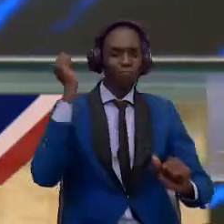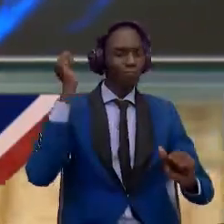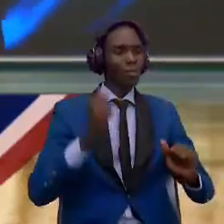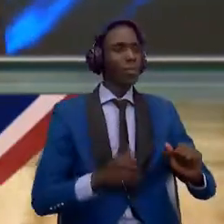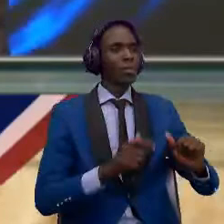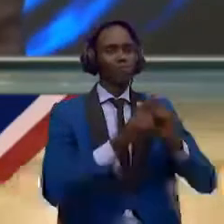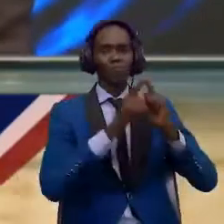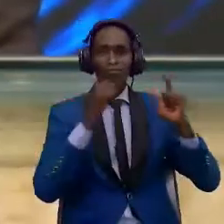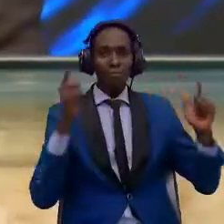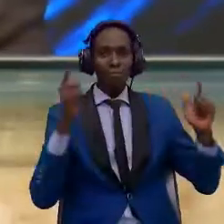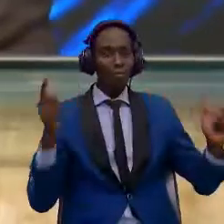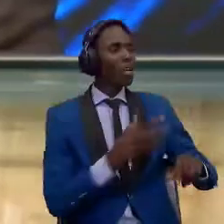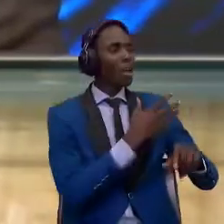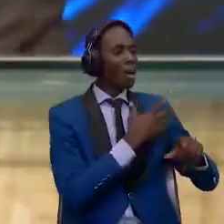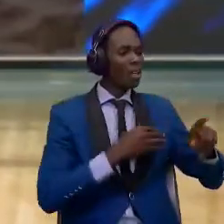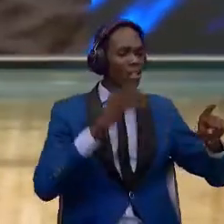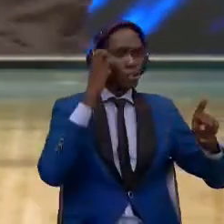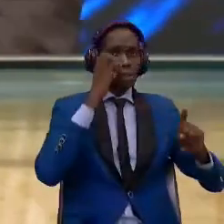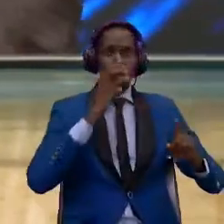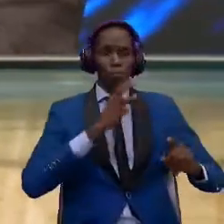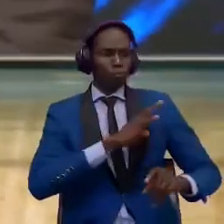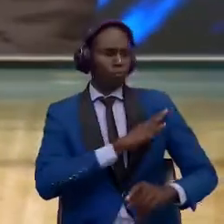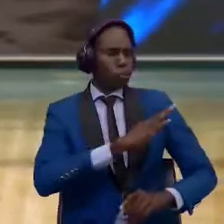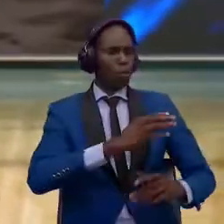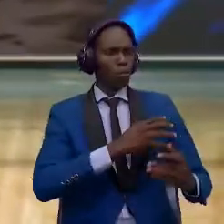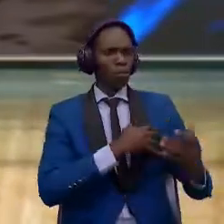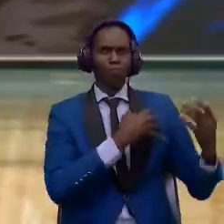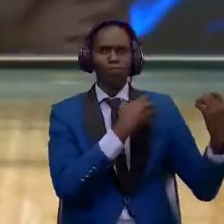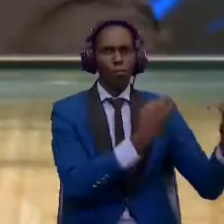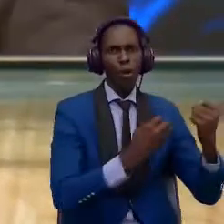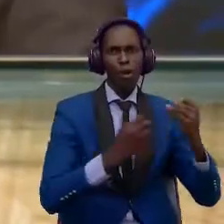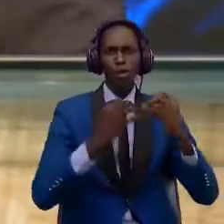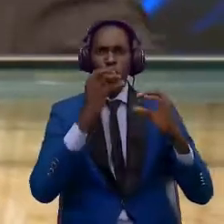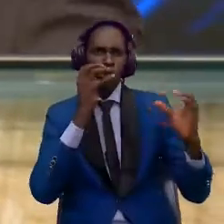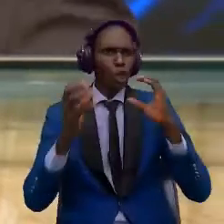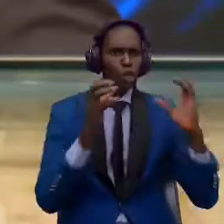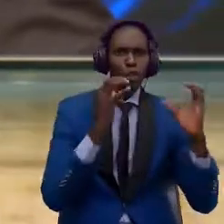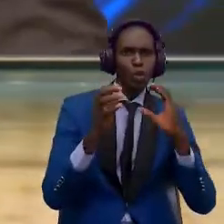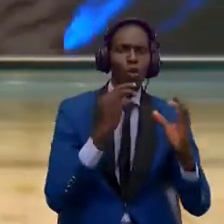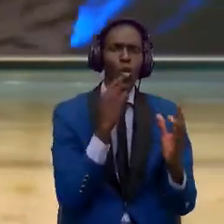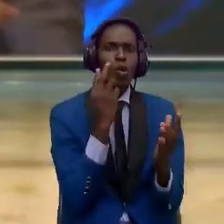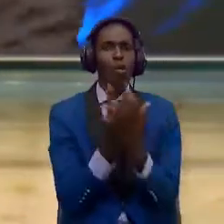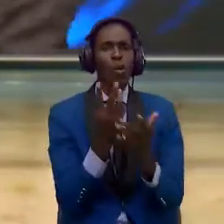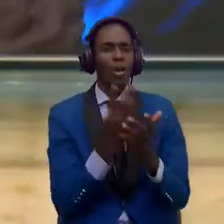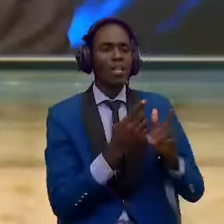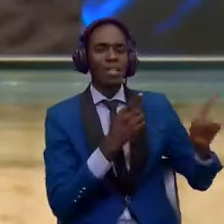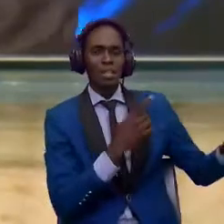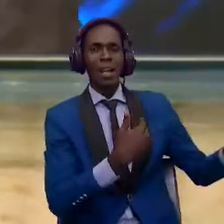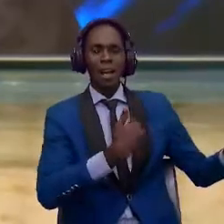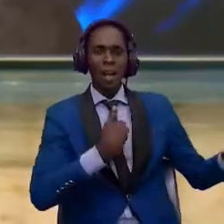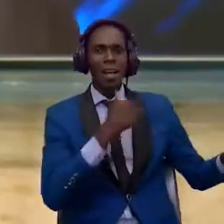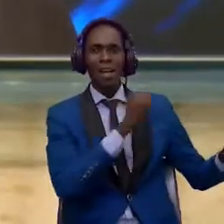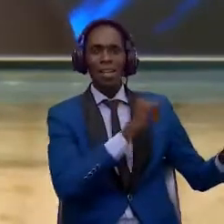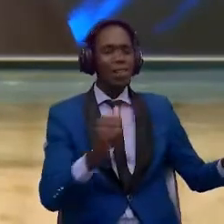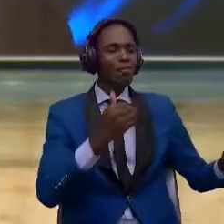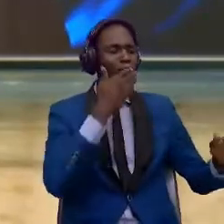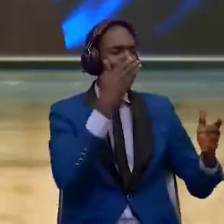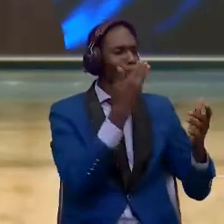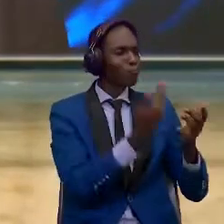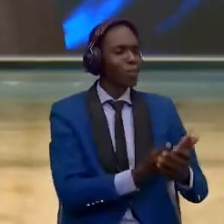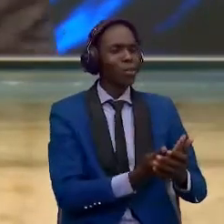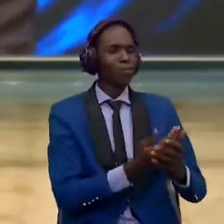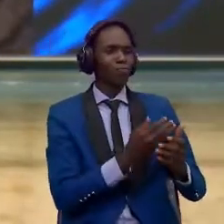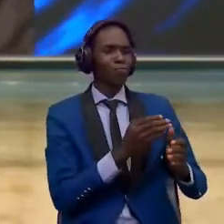bold, aggressive, outgoing. He had a personality that was very different from that